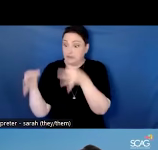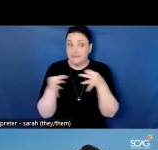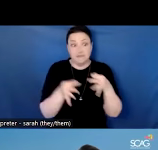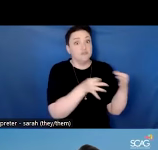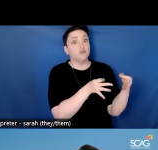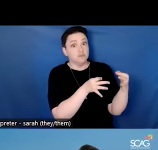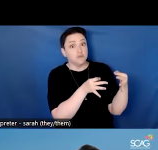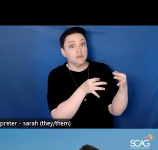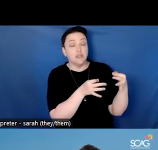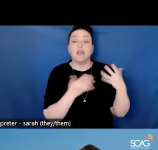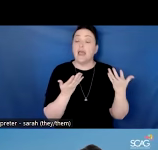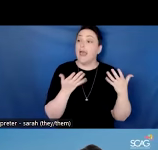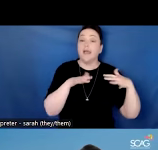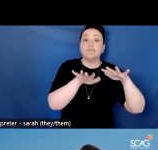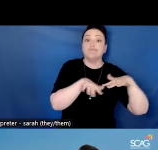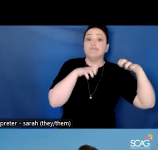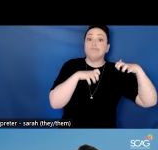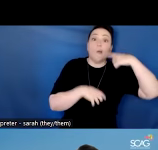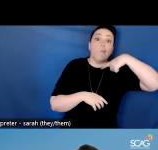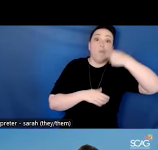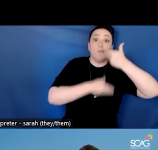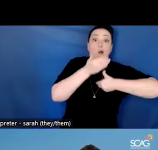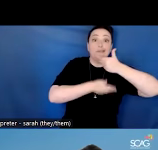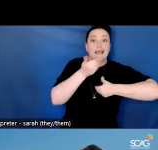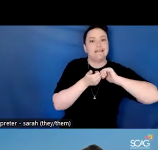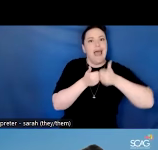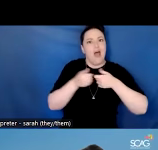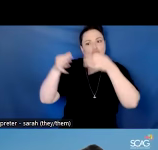and the public processes by which those decisions are made.